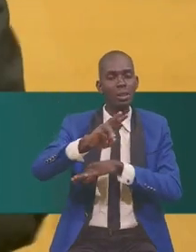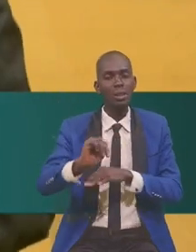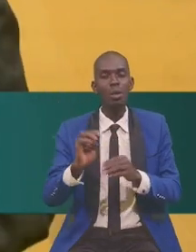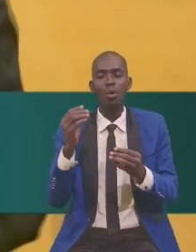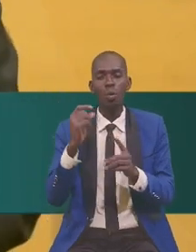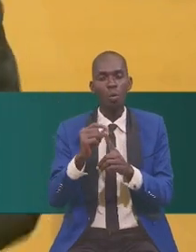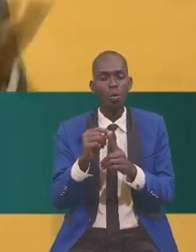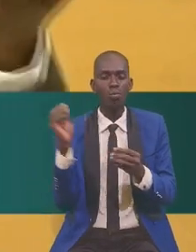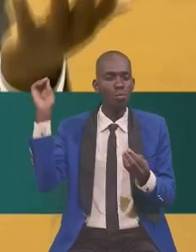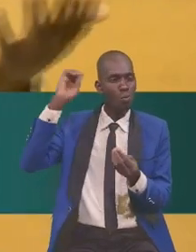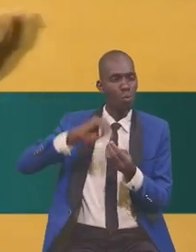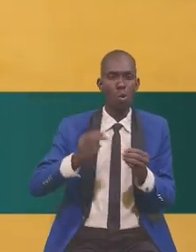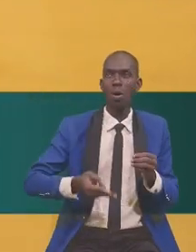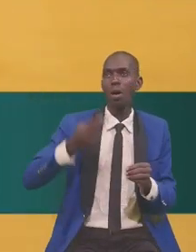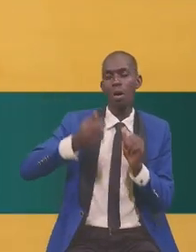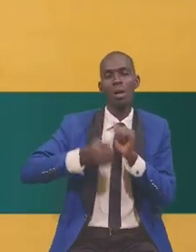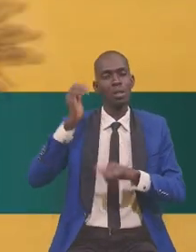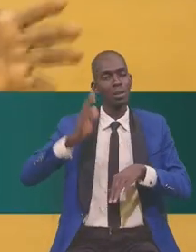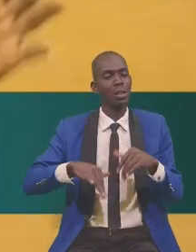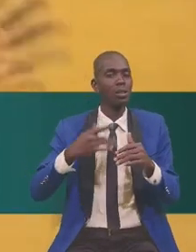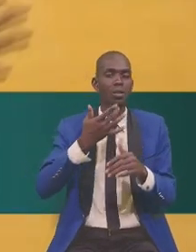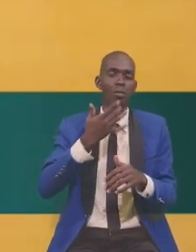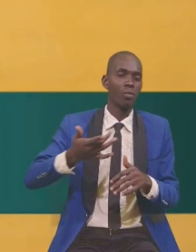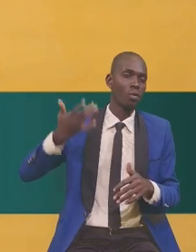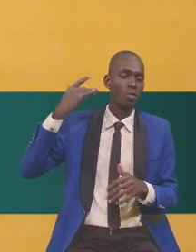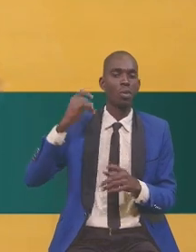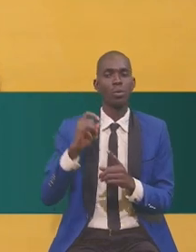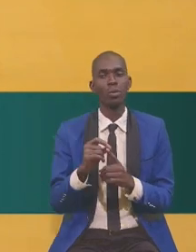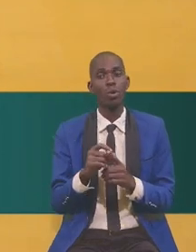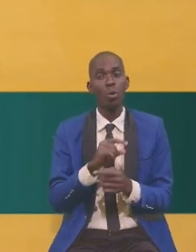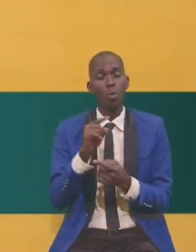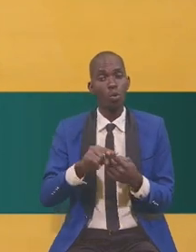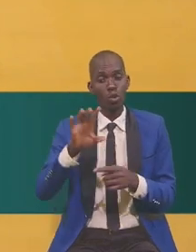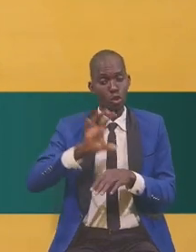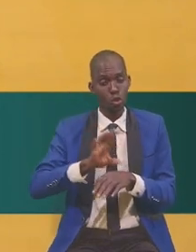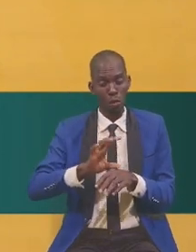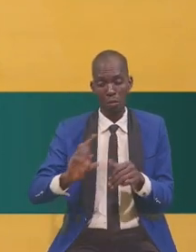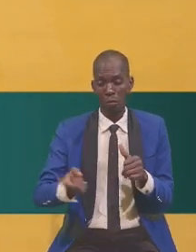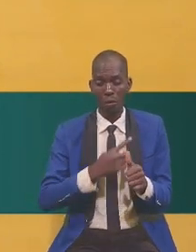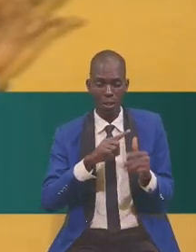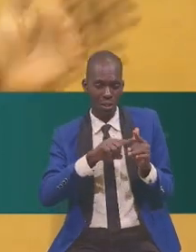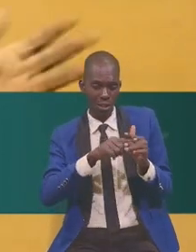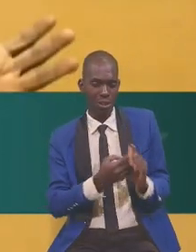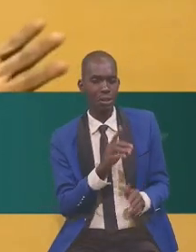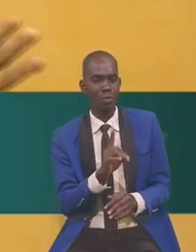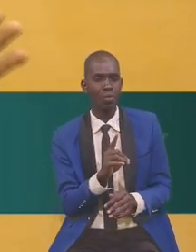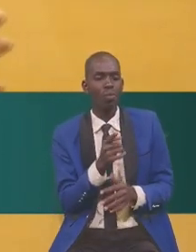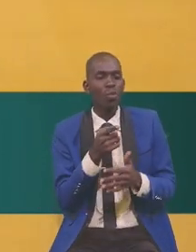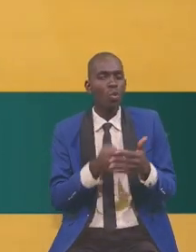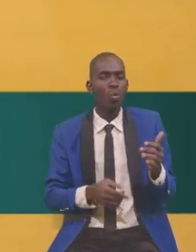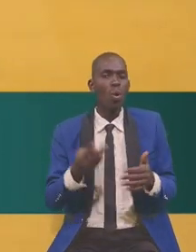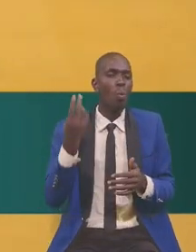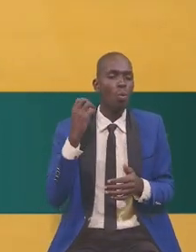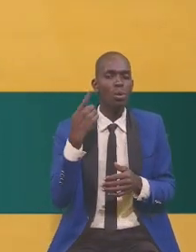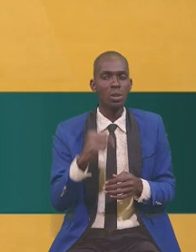gave them before. I'm asking you, when your denomination started, what was the limit of